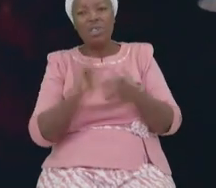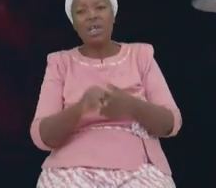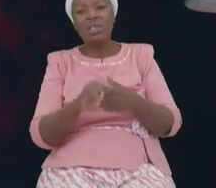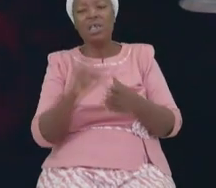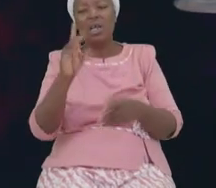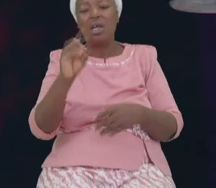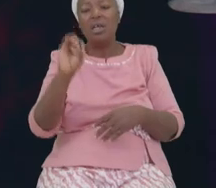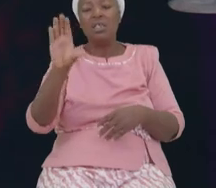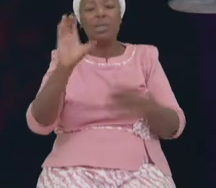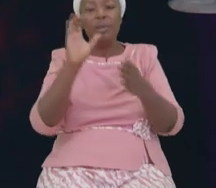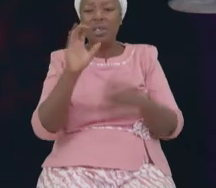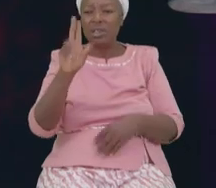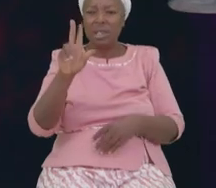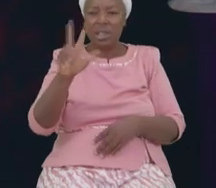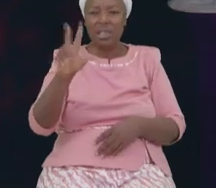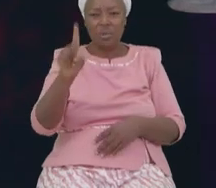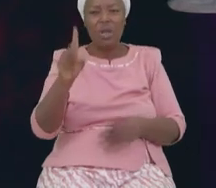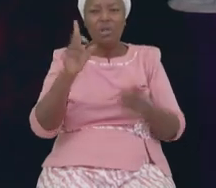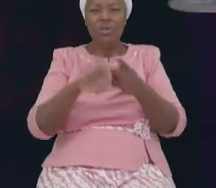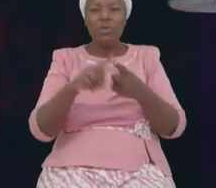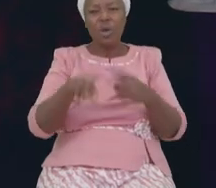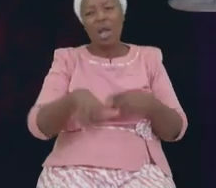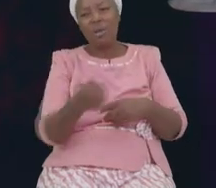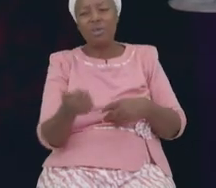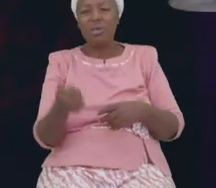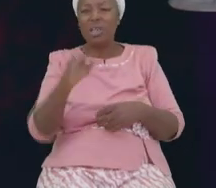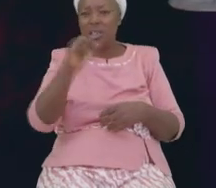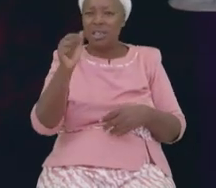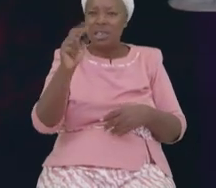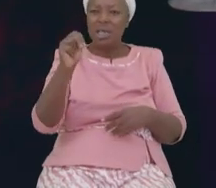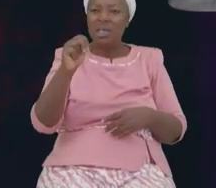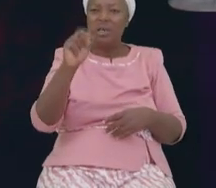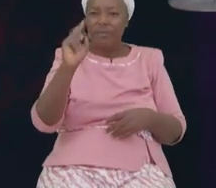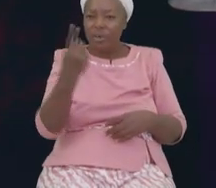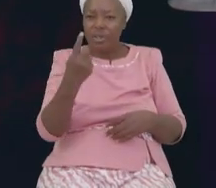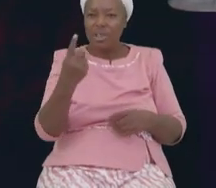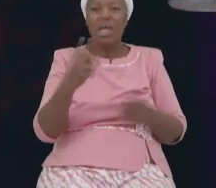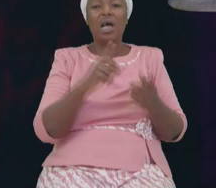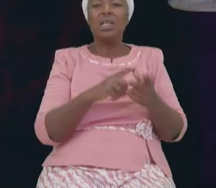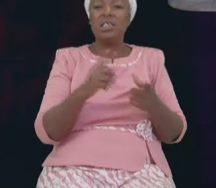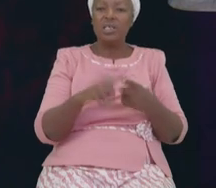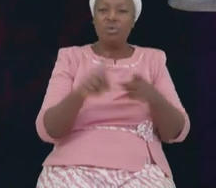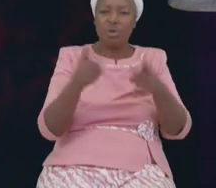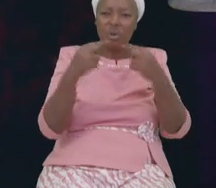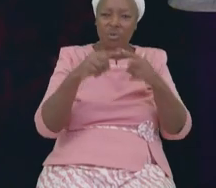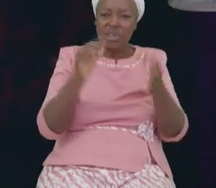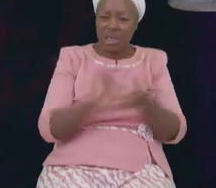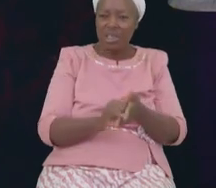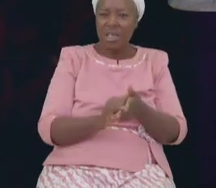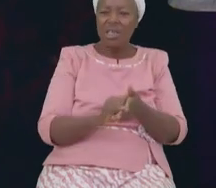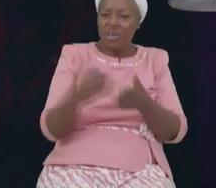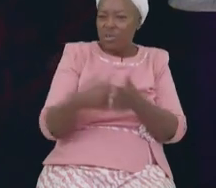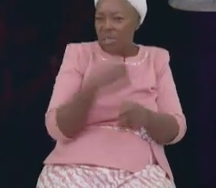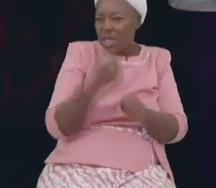through to the crossover service, and then you land on January 1st, in